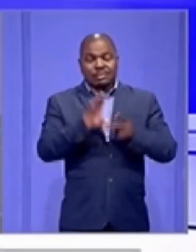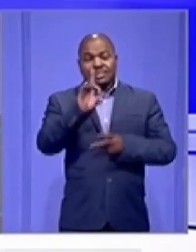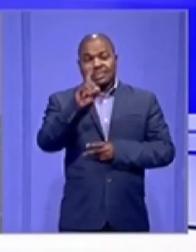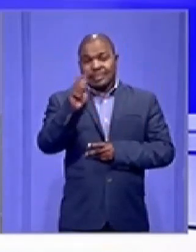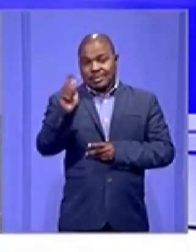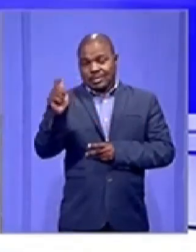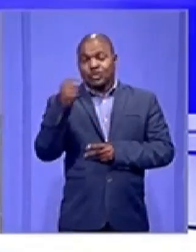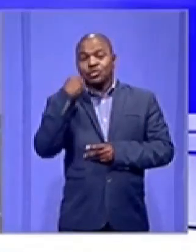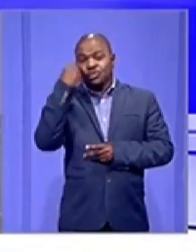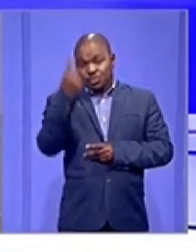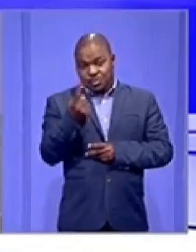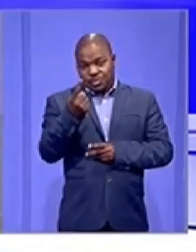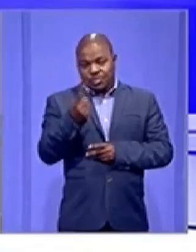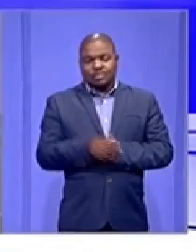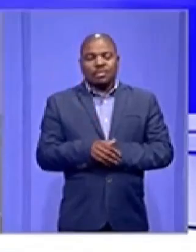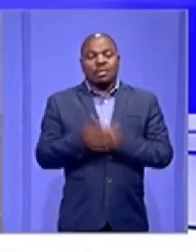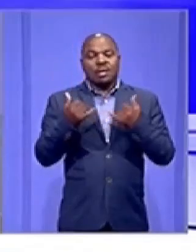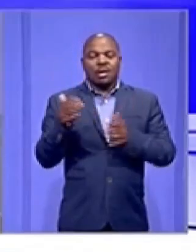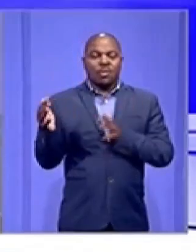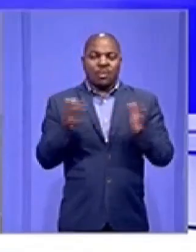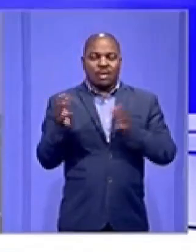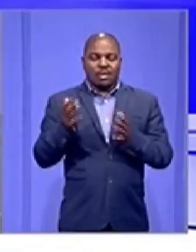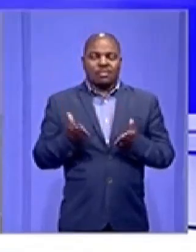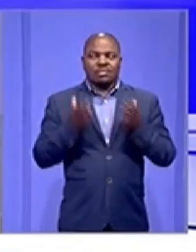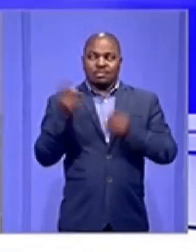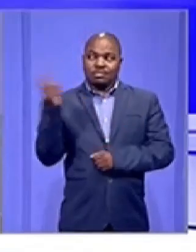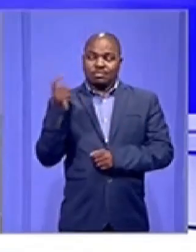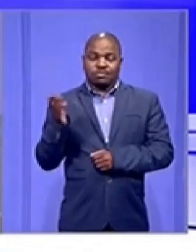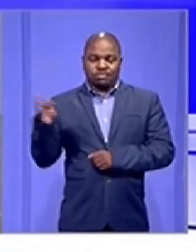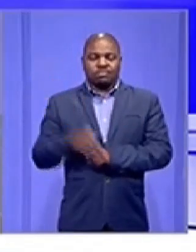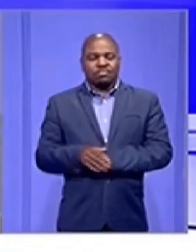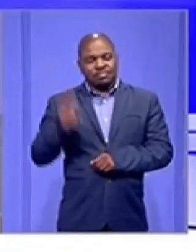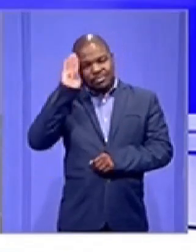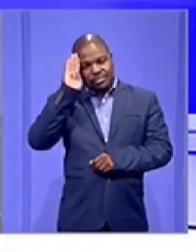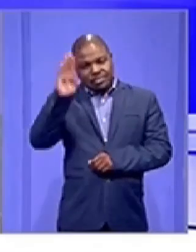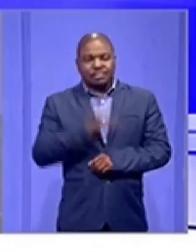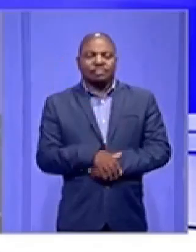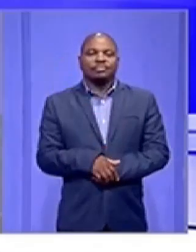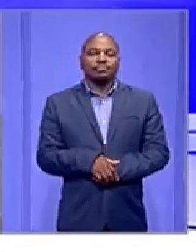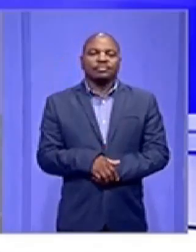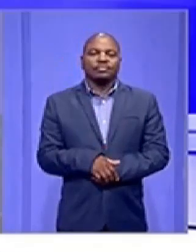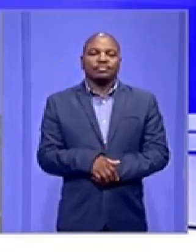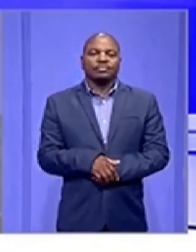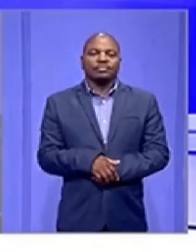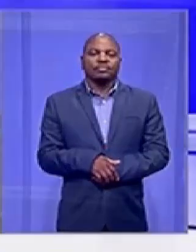DTT go SASA go latela kakanyo ya maemo a boso. Thobela.